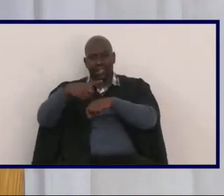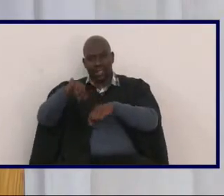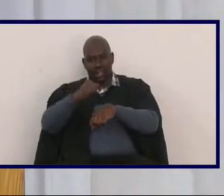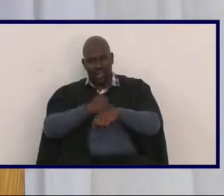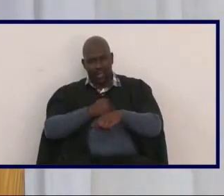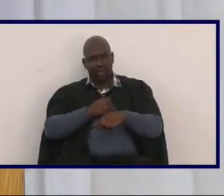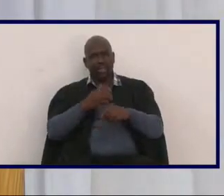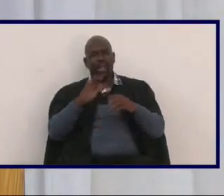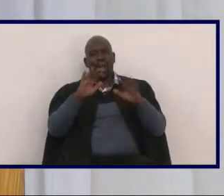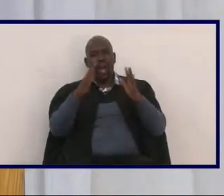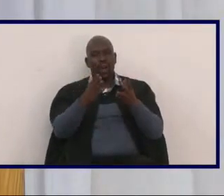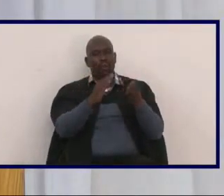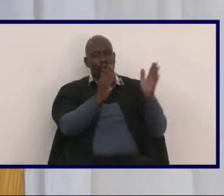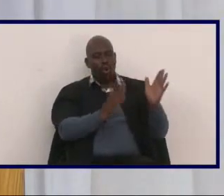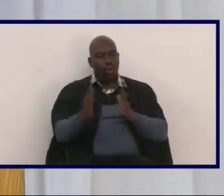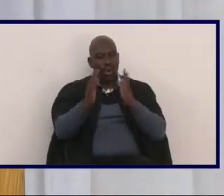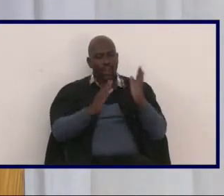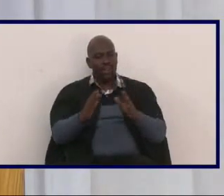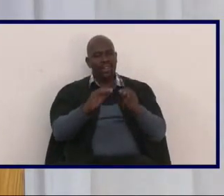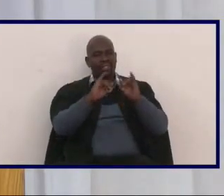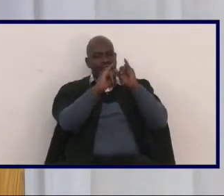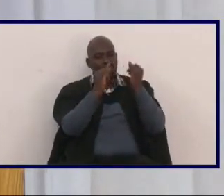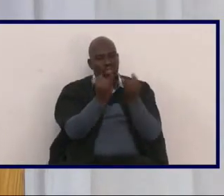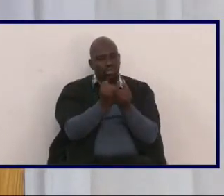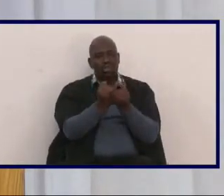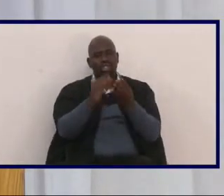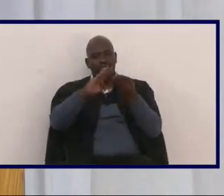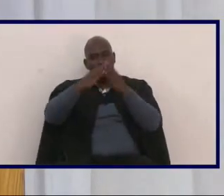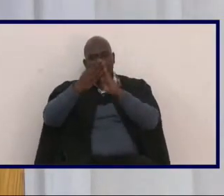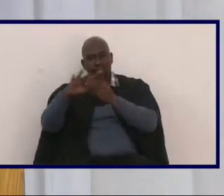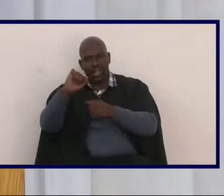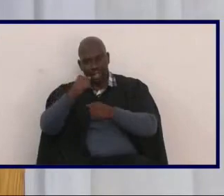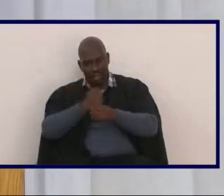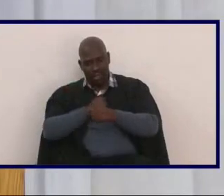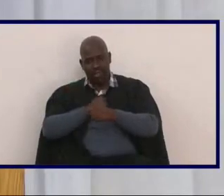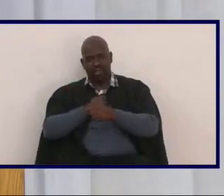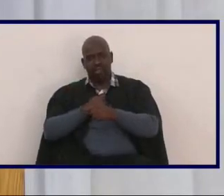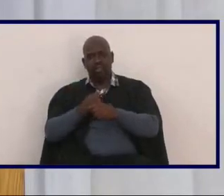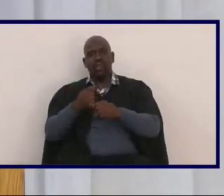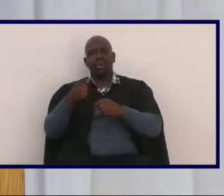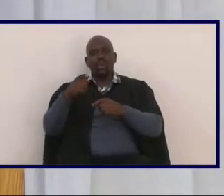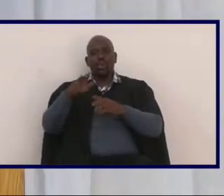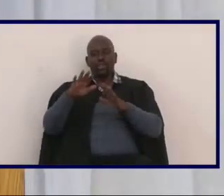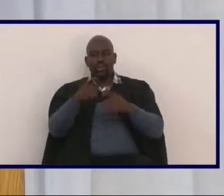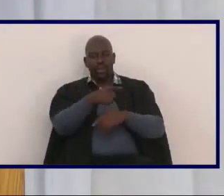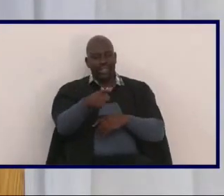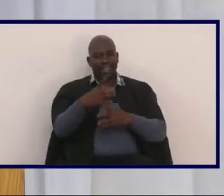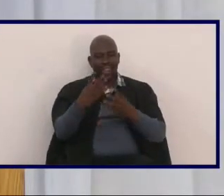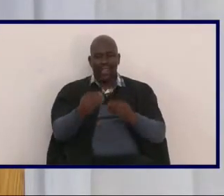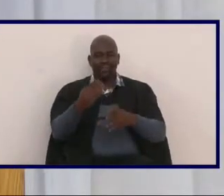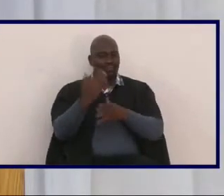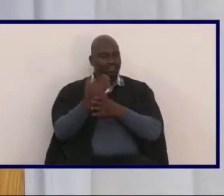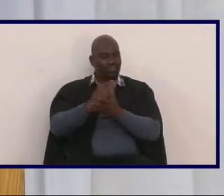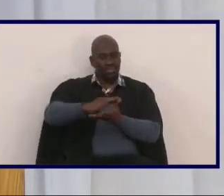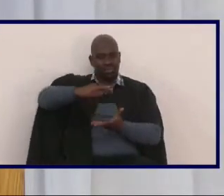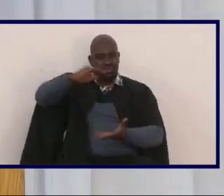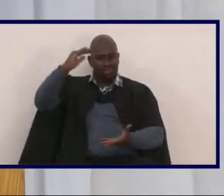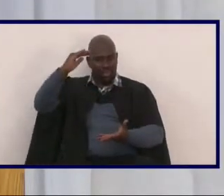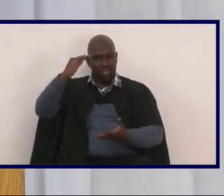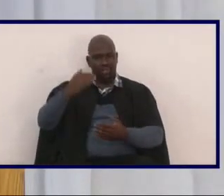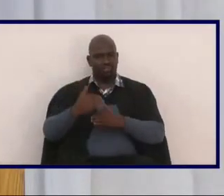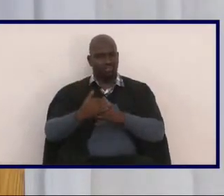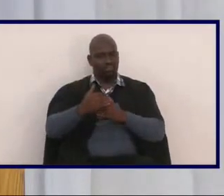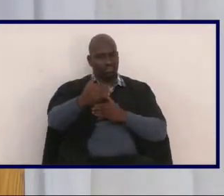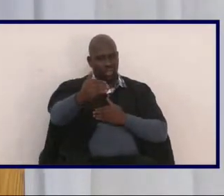these developments. You have a massive task ahead, but an exciting one, and we hope you'll keep